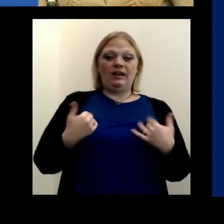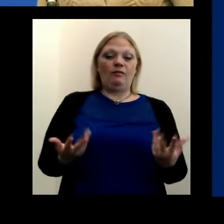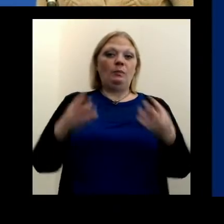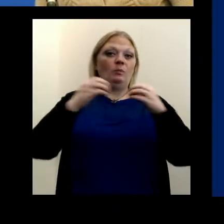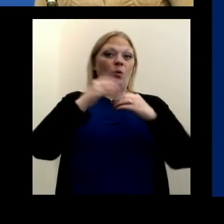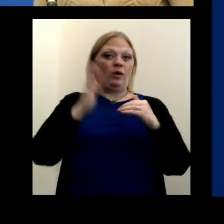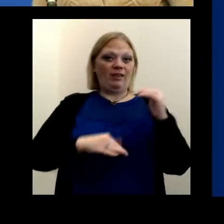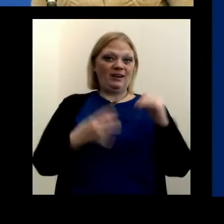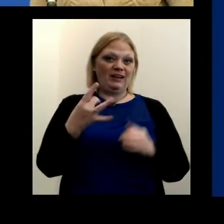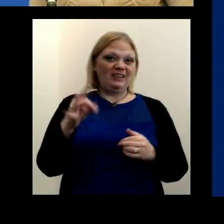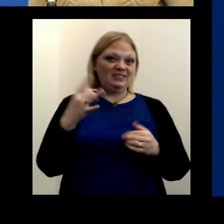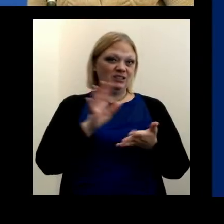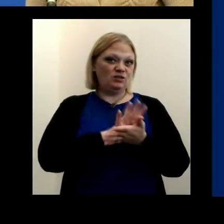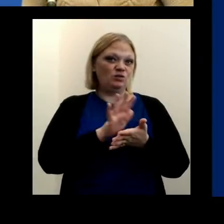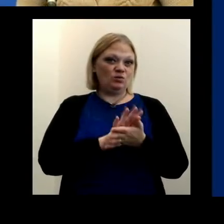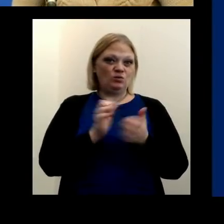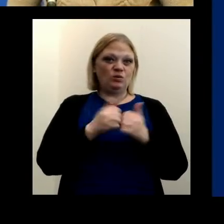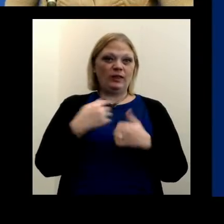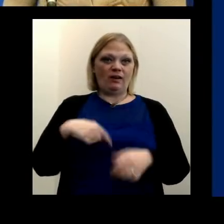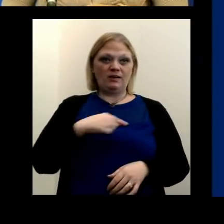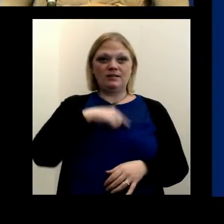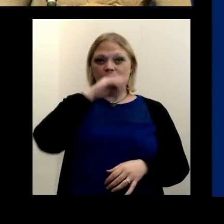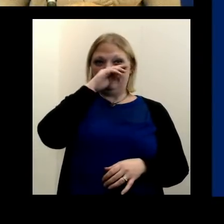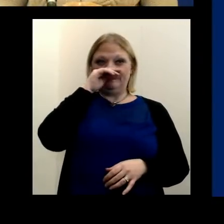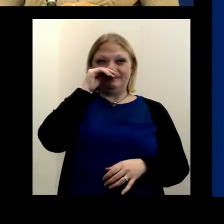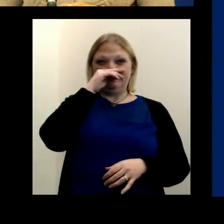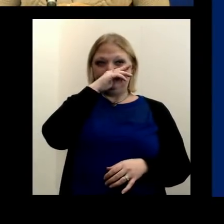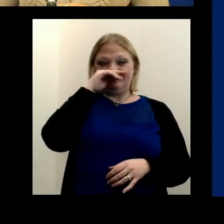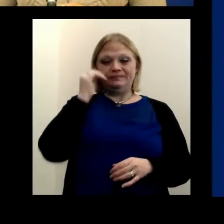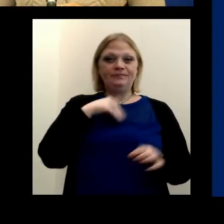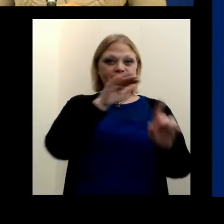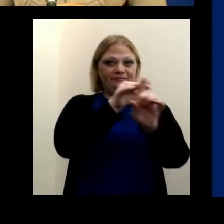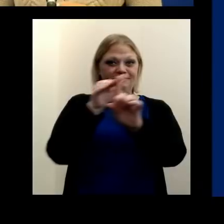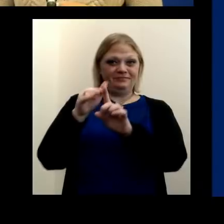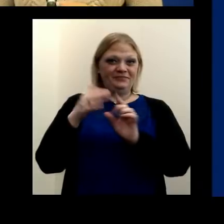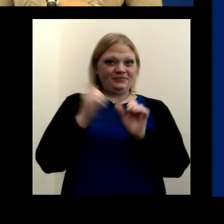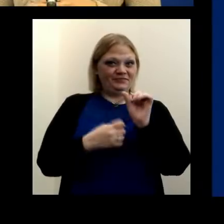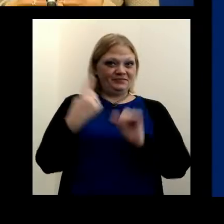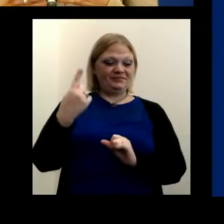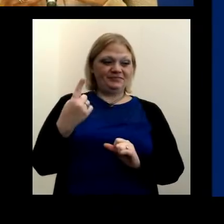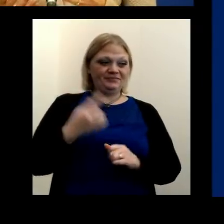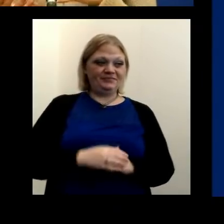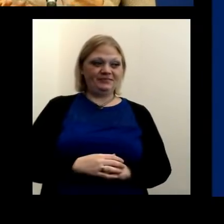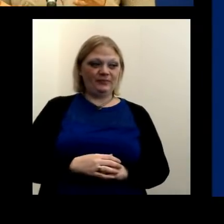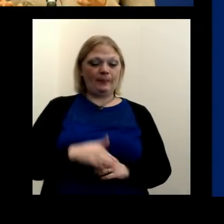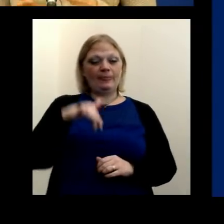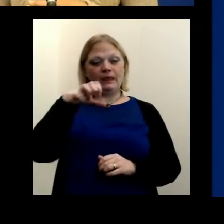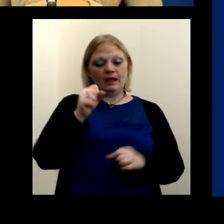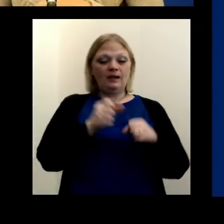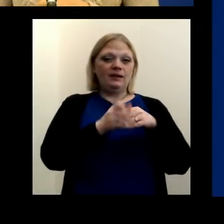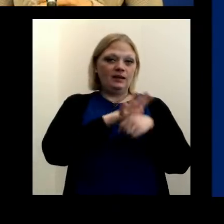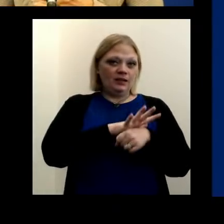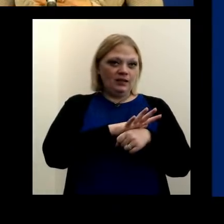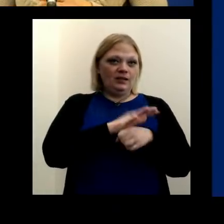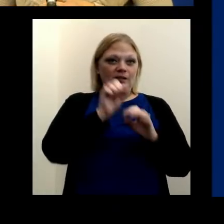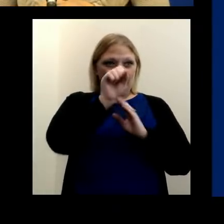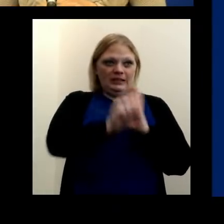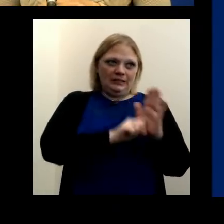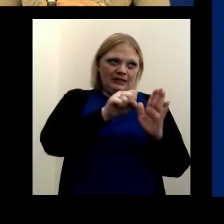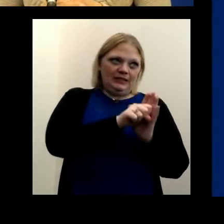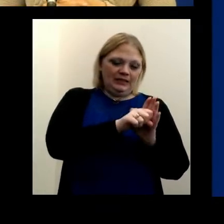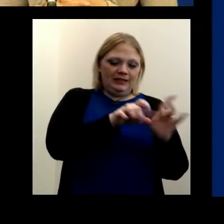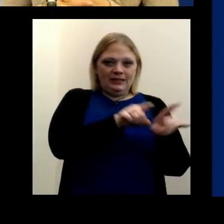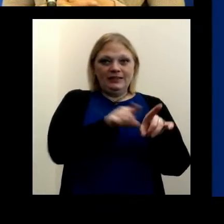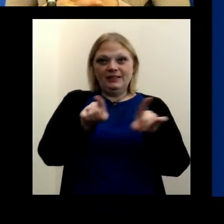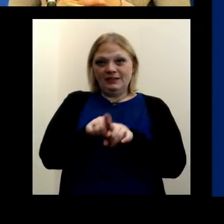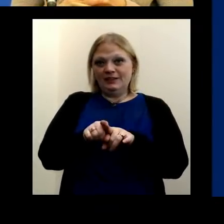than 18 schools on board with us. So just want to remind everybody, even though it is COVID-19 season, it's